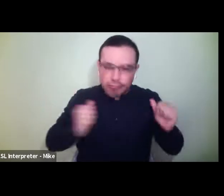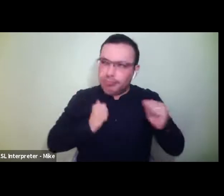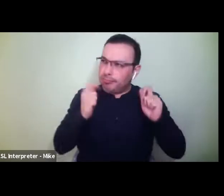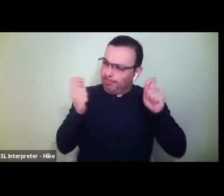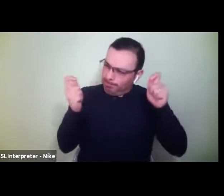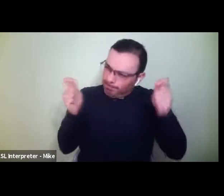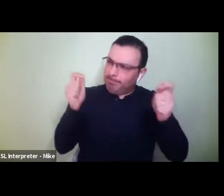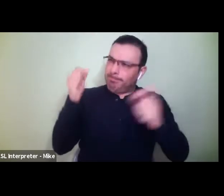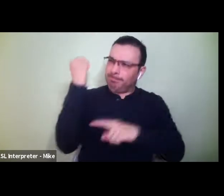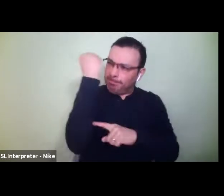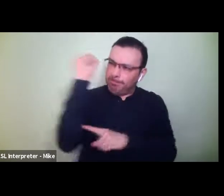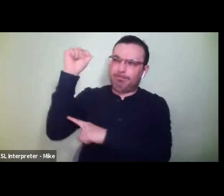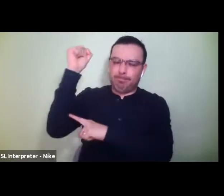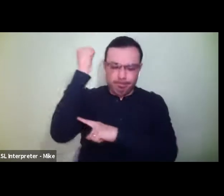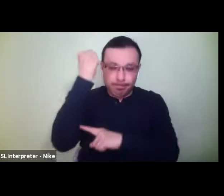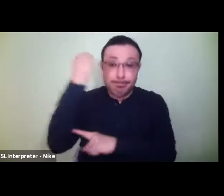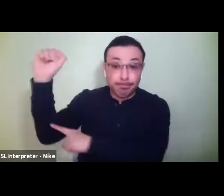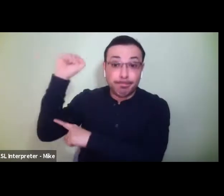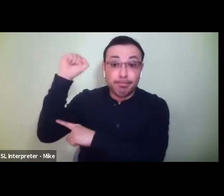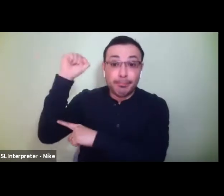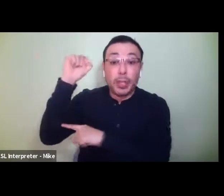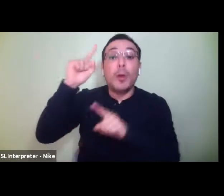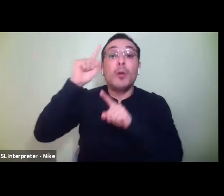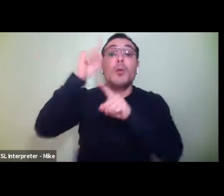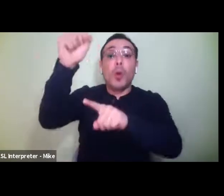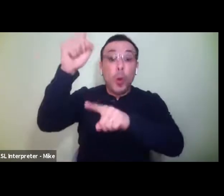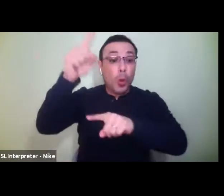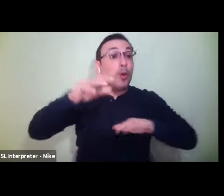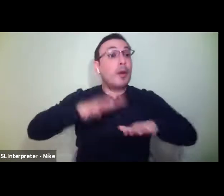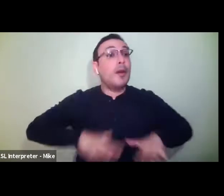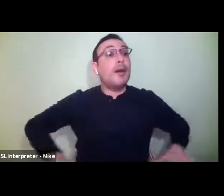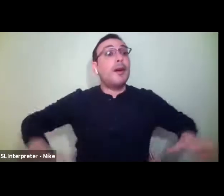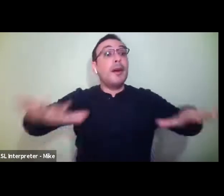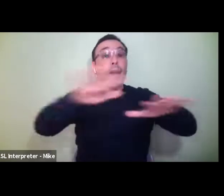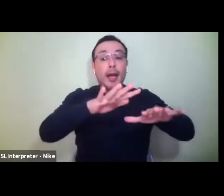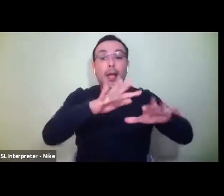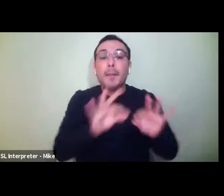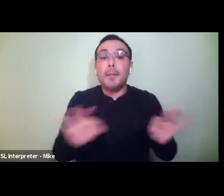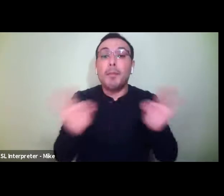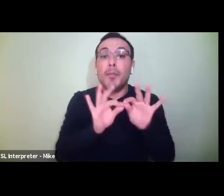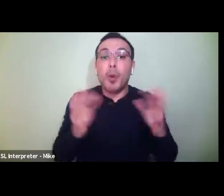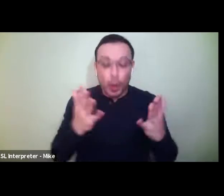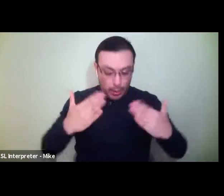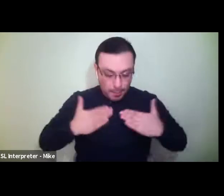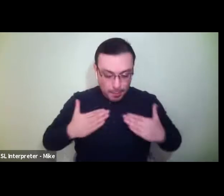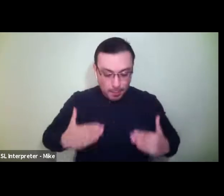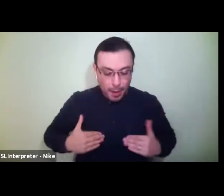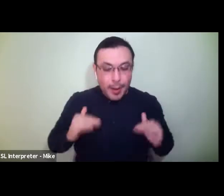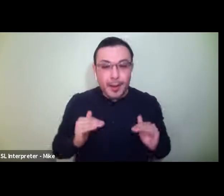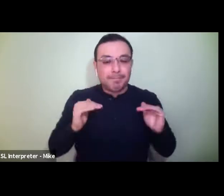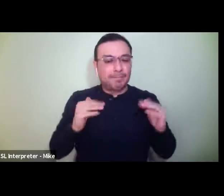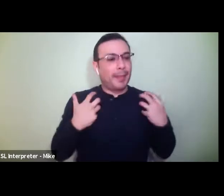world in which fundamental healing becomes more of a focus than cure.